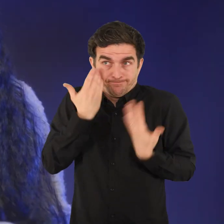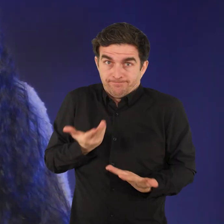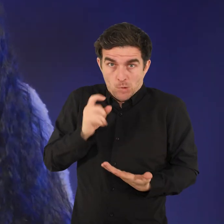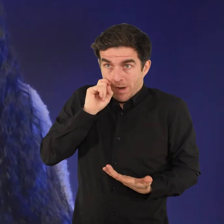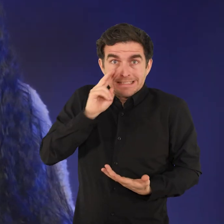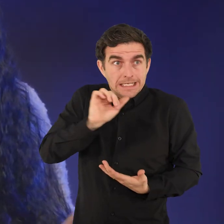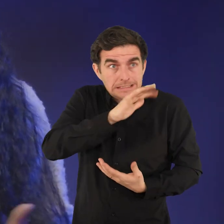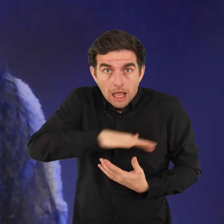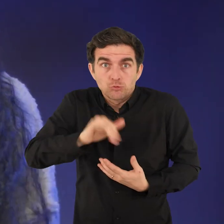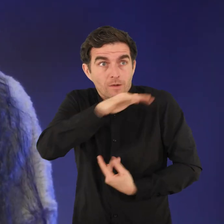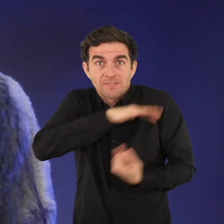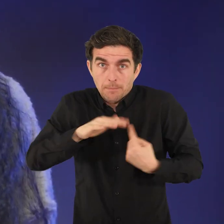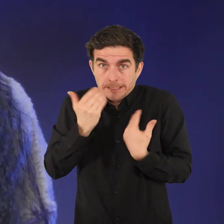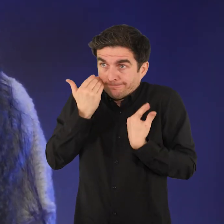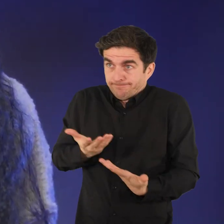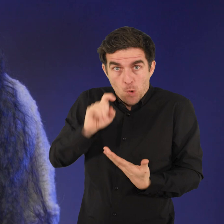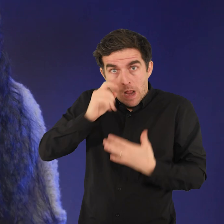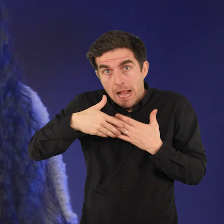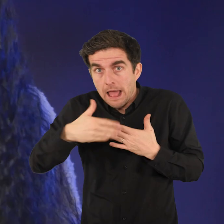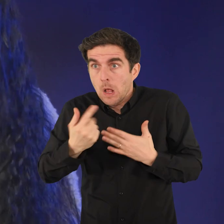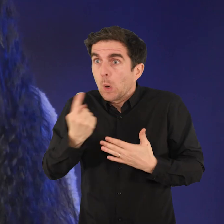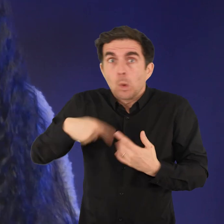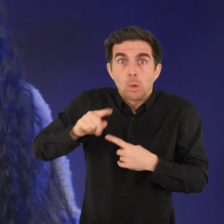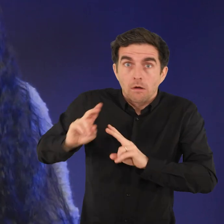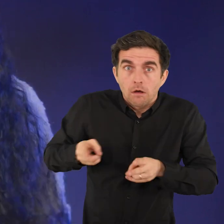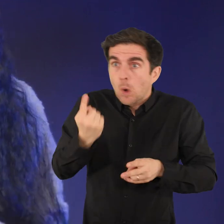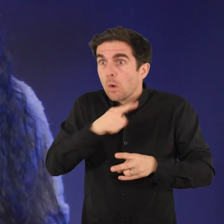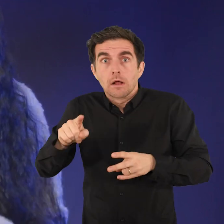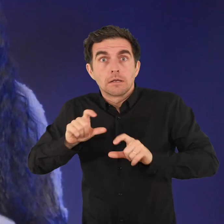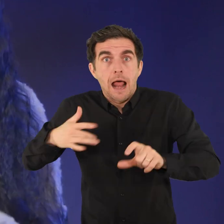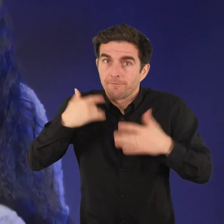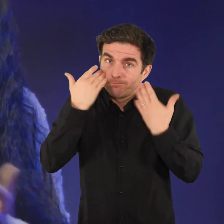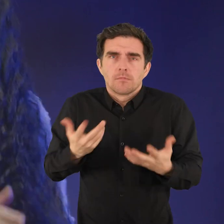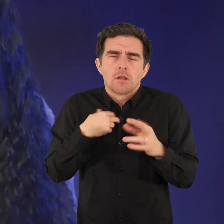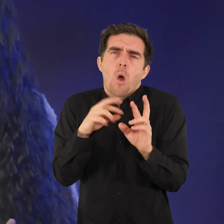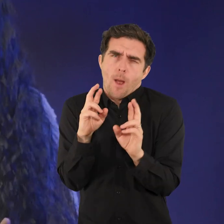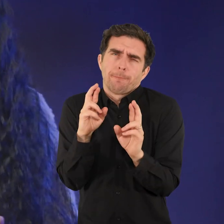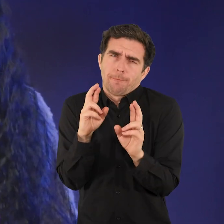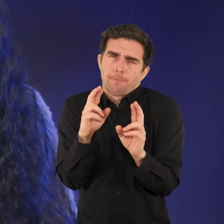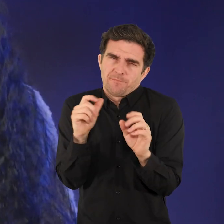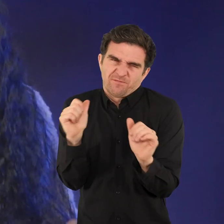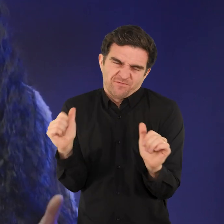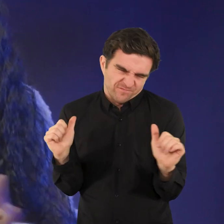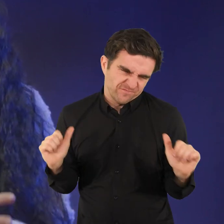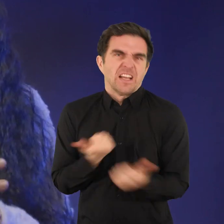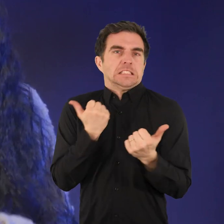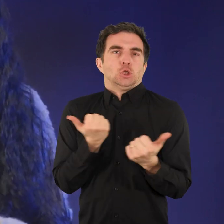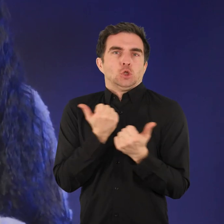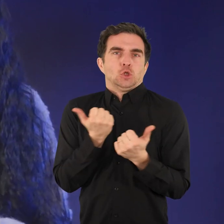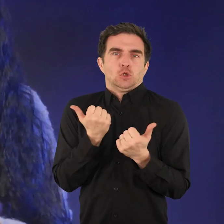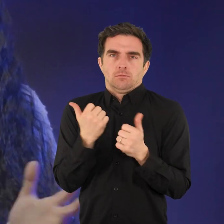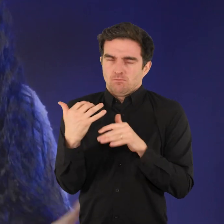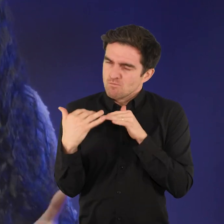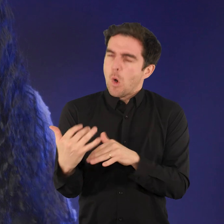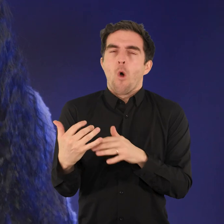who never know if they will ever see their kids and families or not. I really hope first for them to